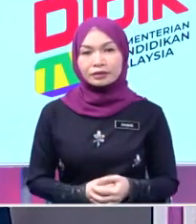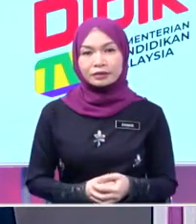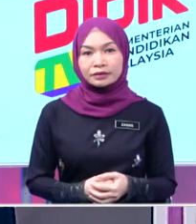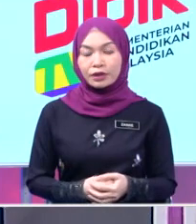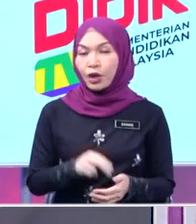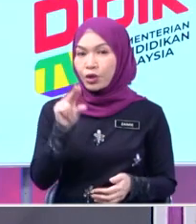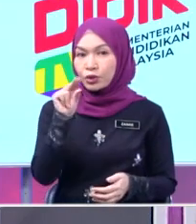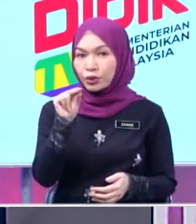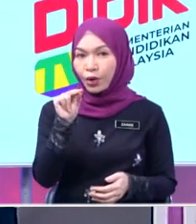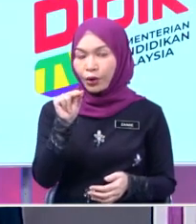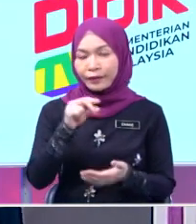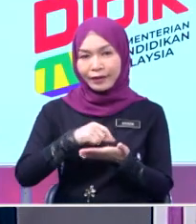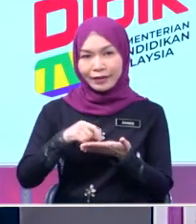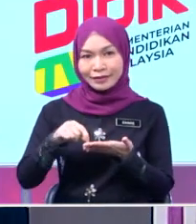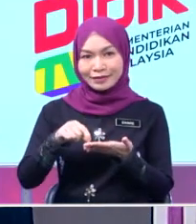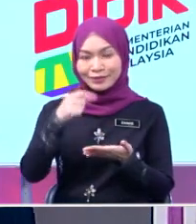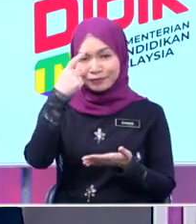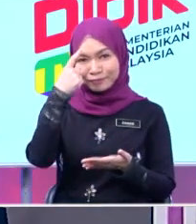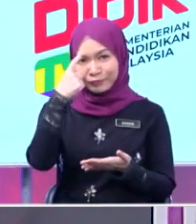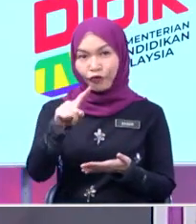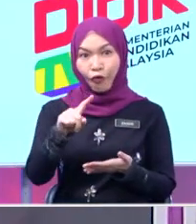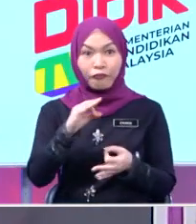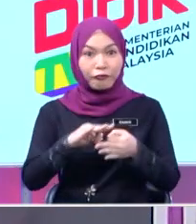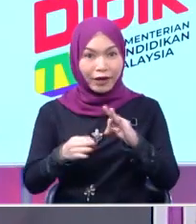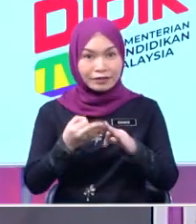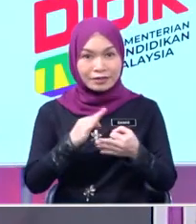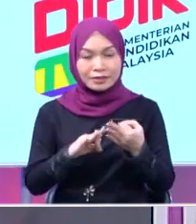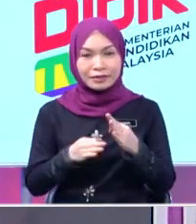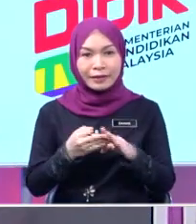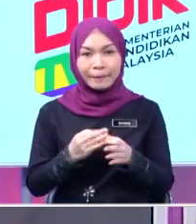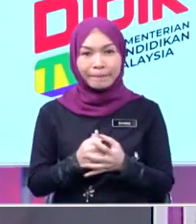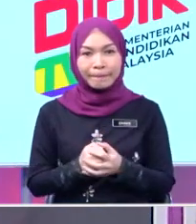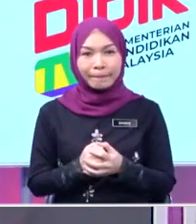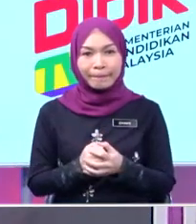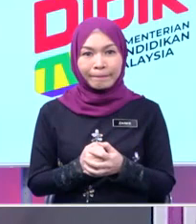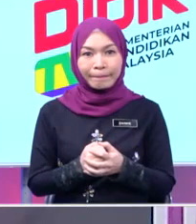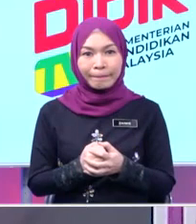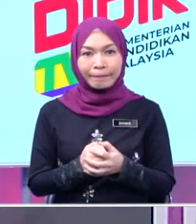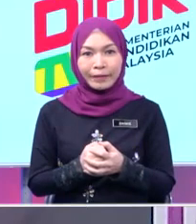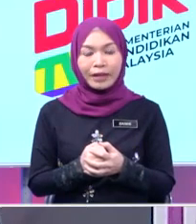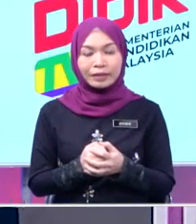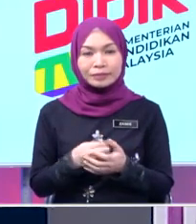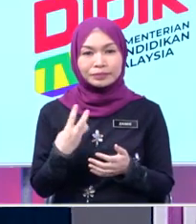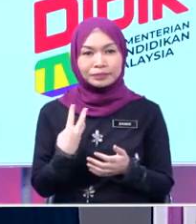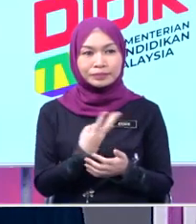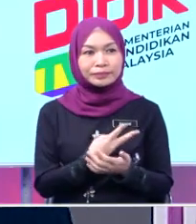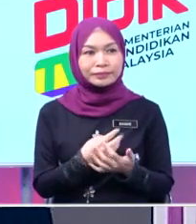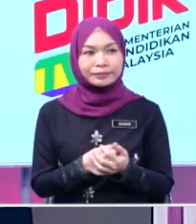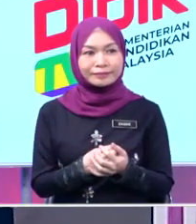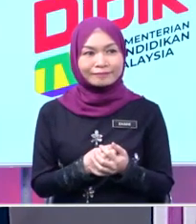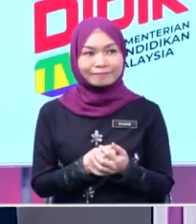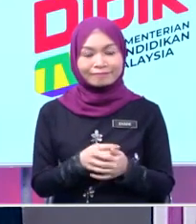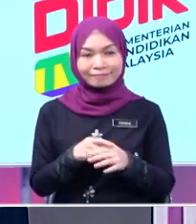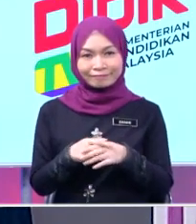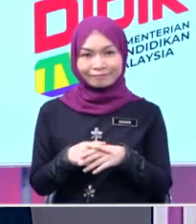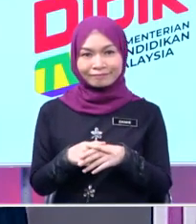friends. You are writing probably an article or maybe a news report. So we need to use formal language. Okay, guys. So which of you